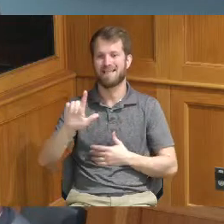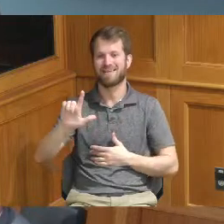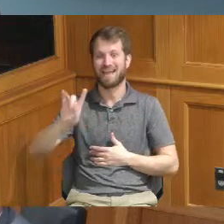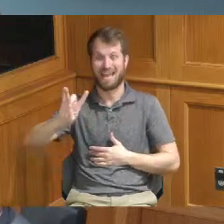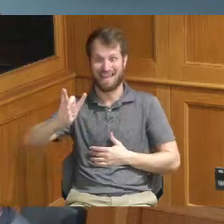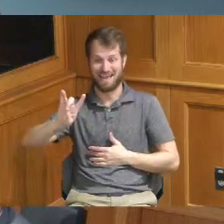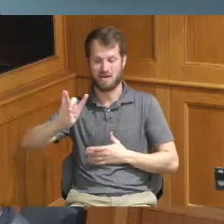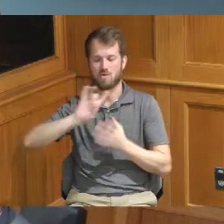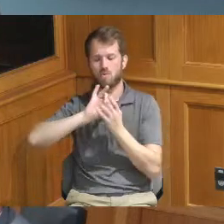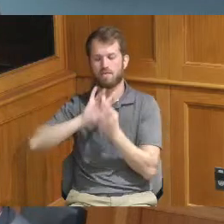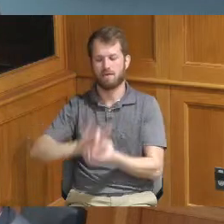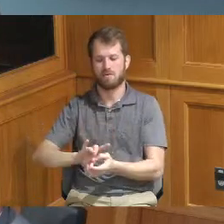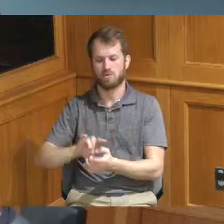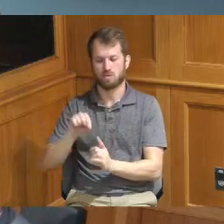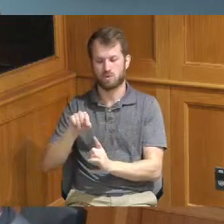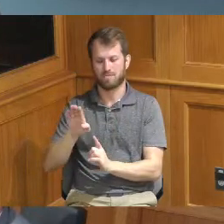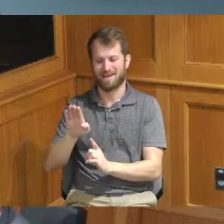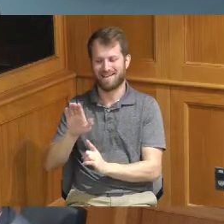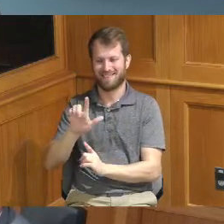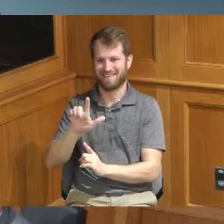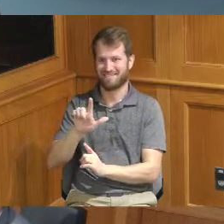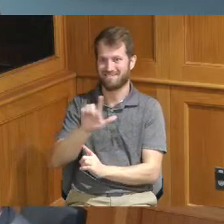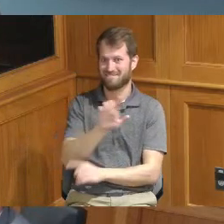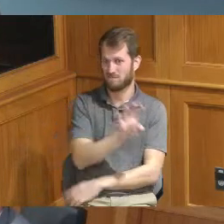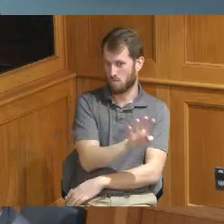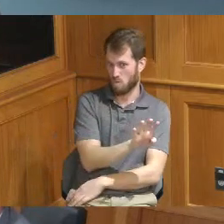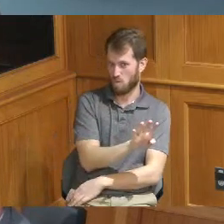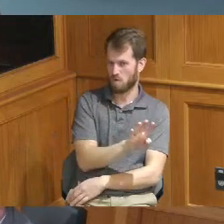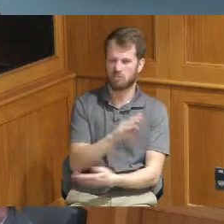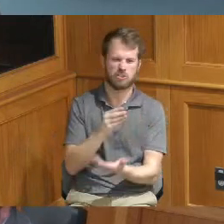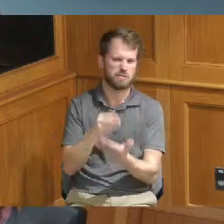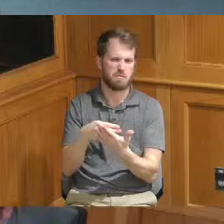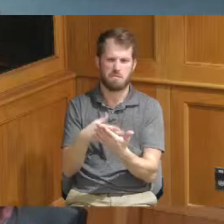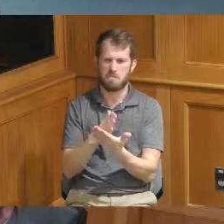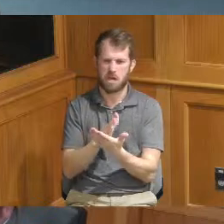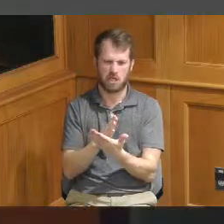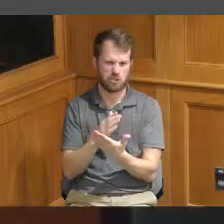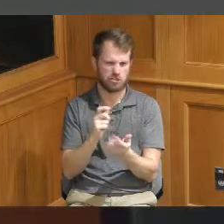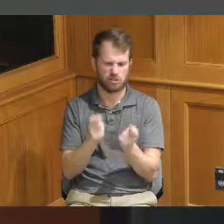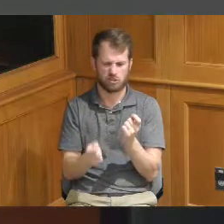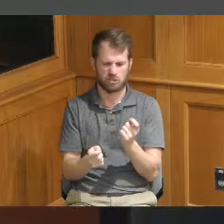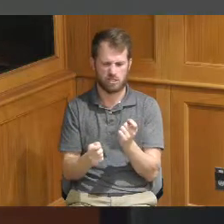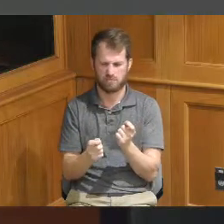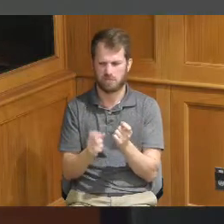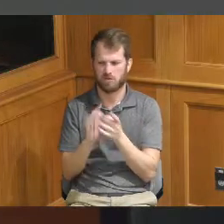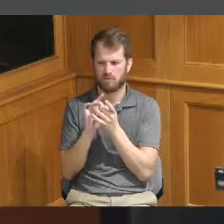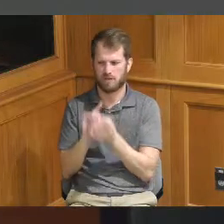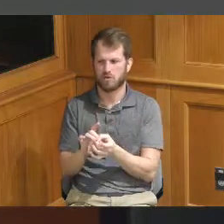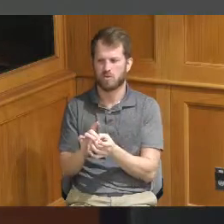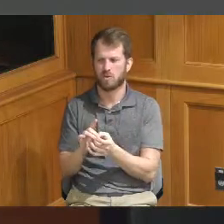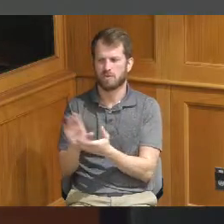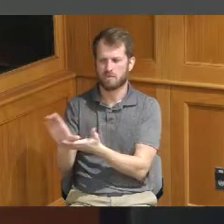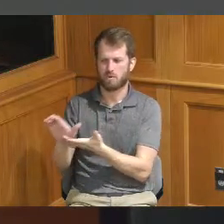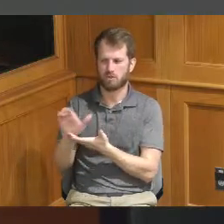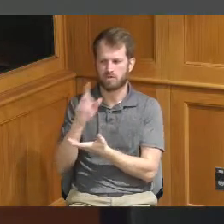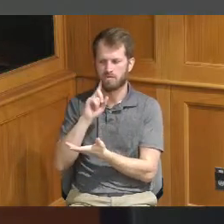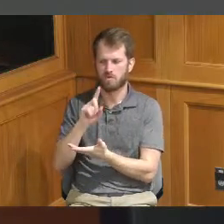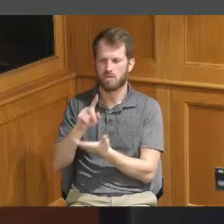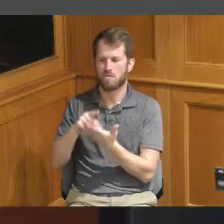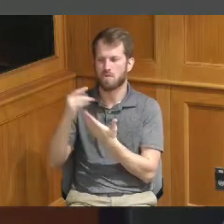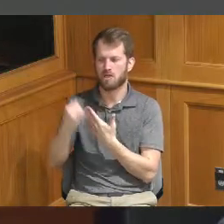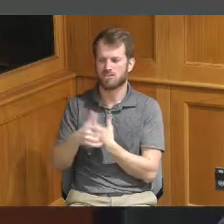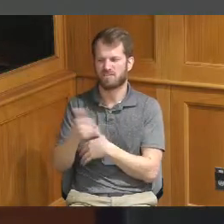is related to by leave number 4. This is just a budget adjustment related to the appropriation for the project and for some